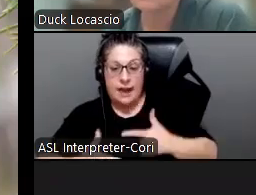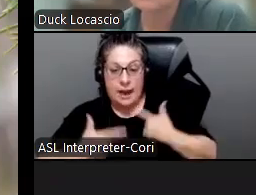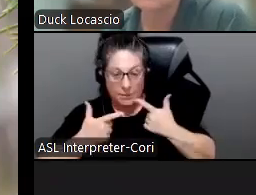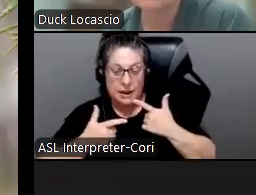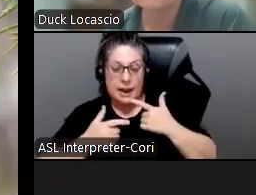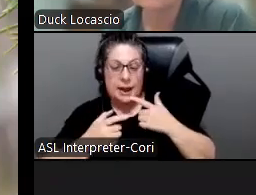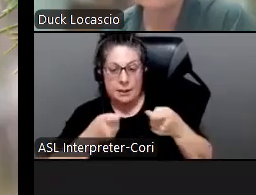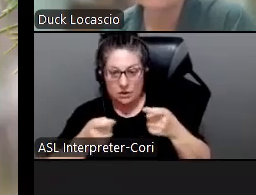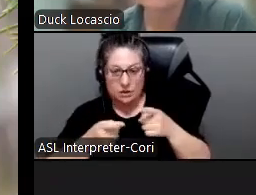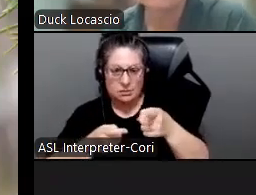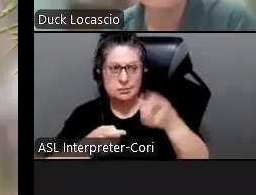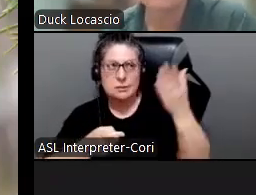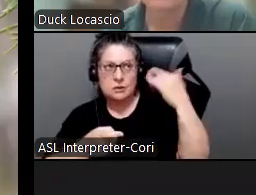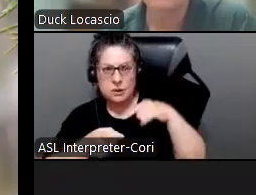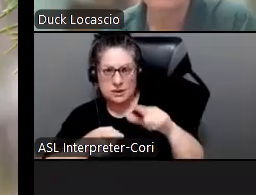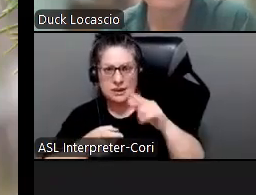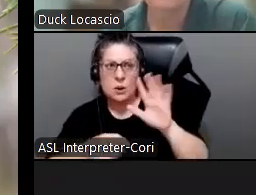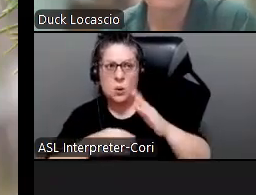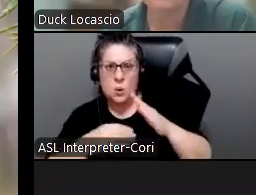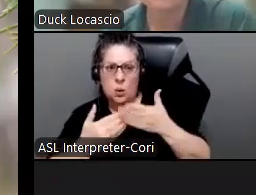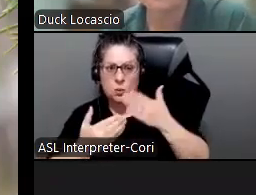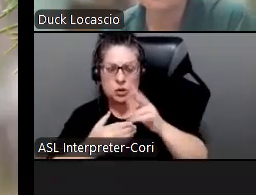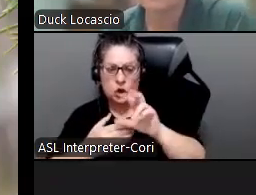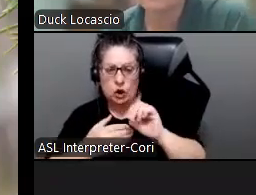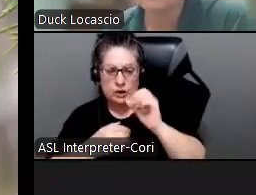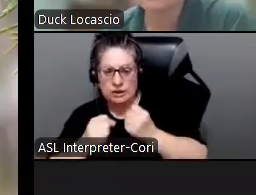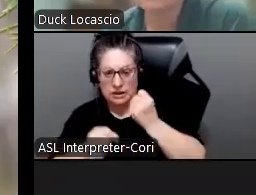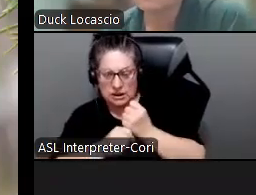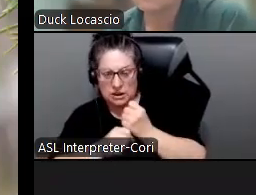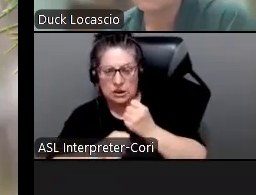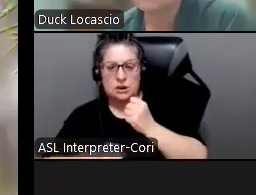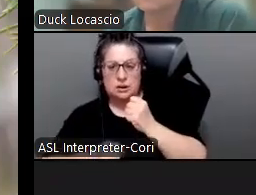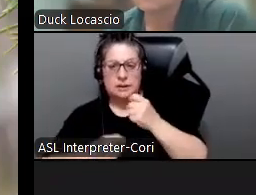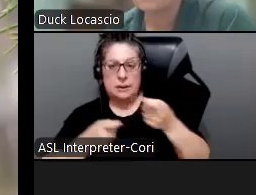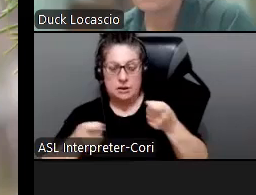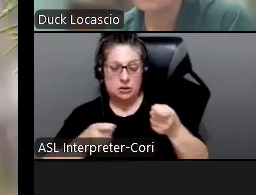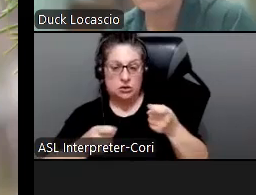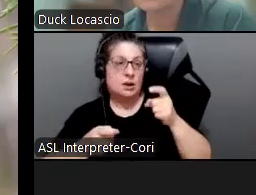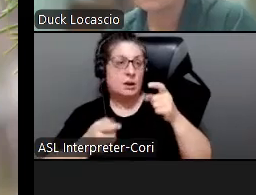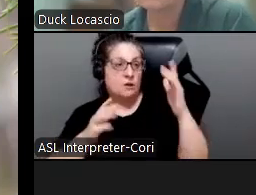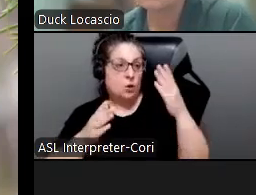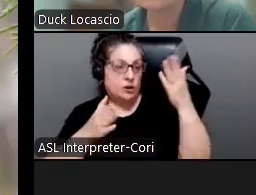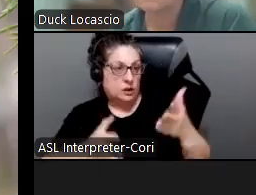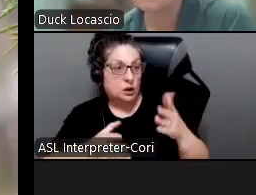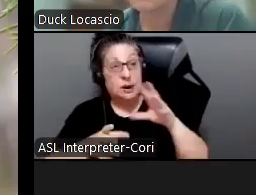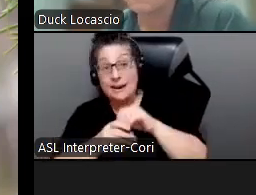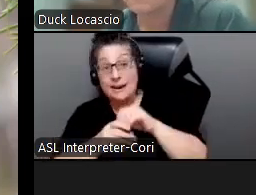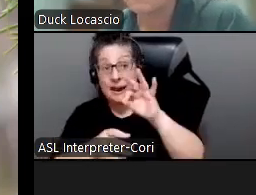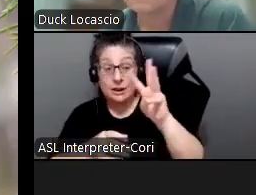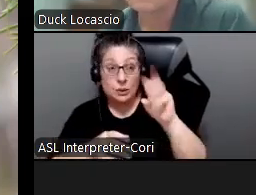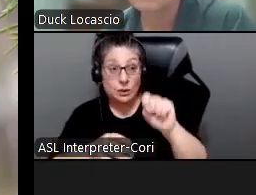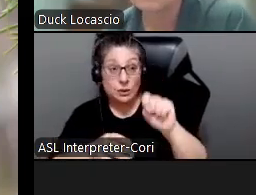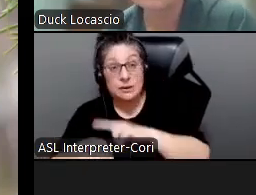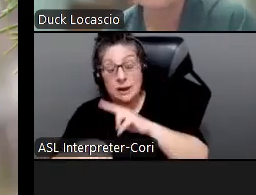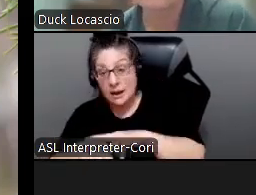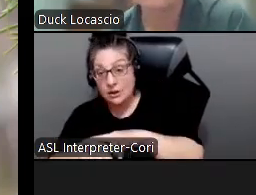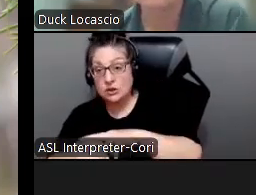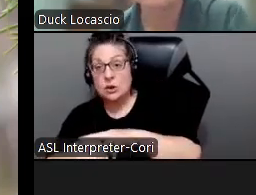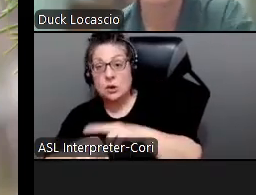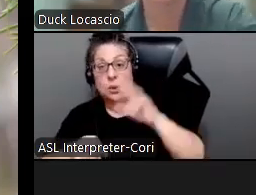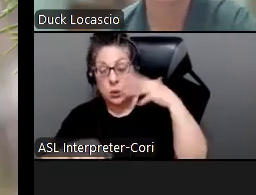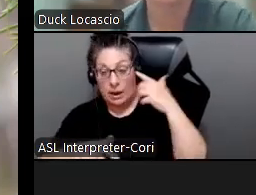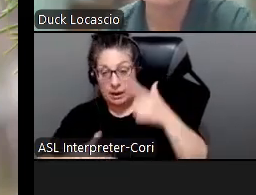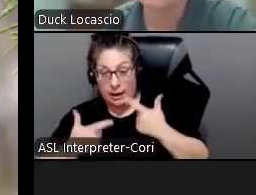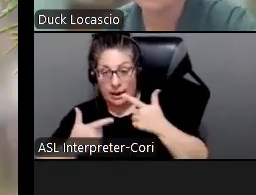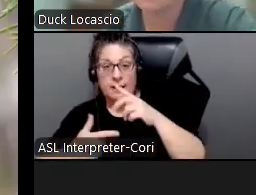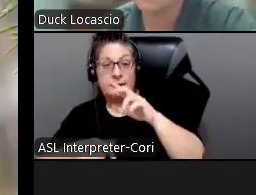Previously, Jeff spent nearly 30 years as an administrative forester with the Fish and Wildlife Service National Wildlife Refuge System, and